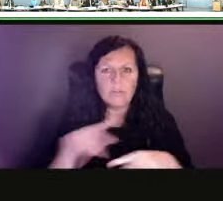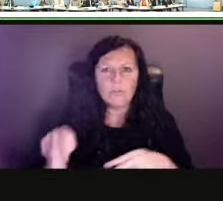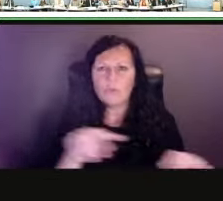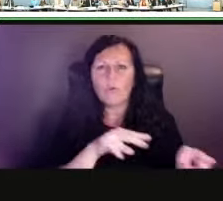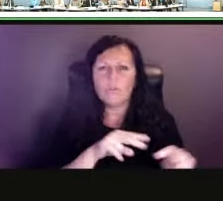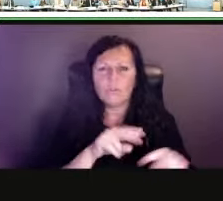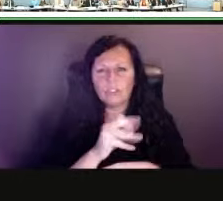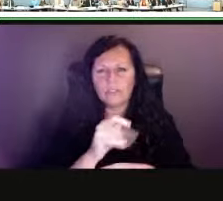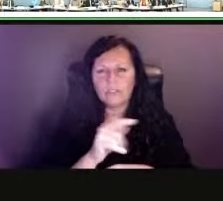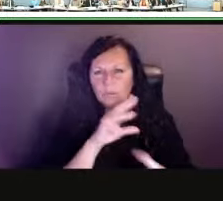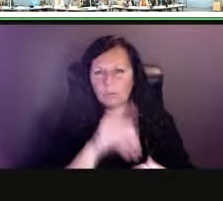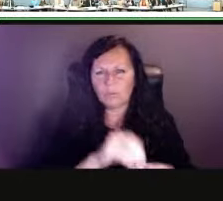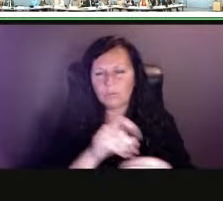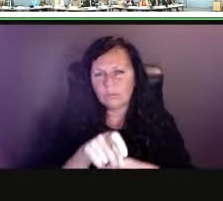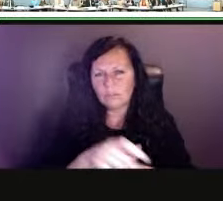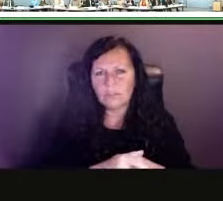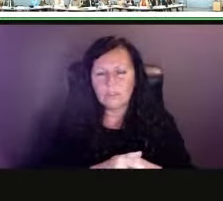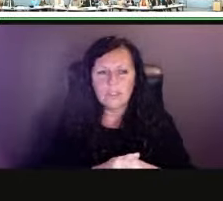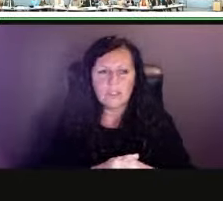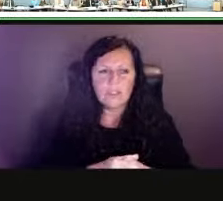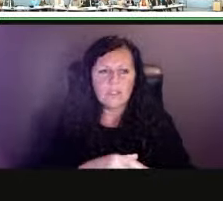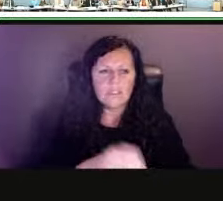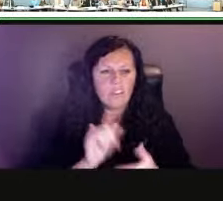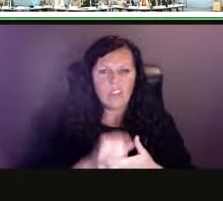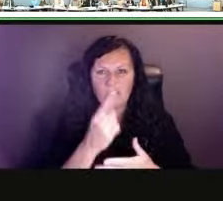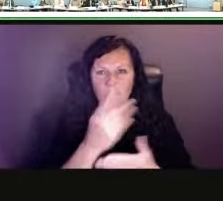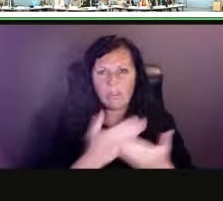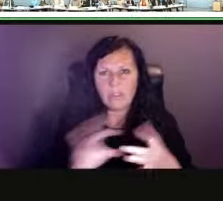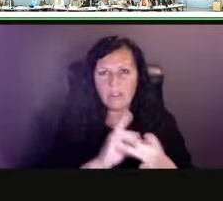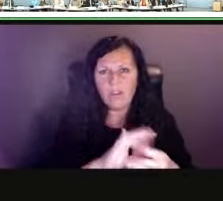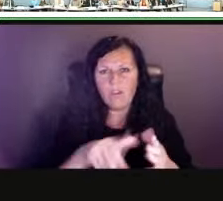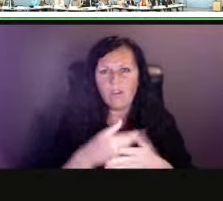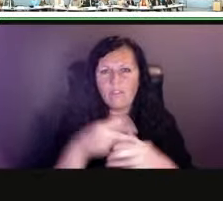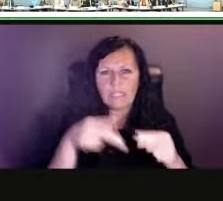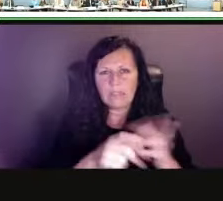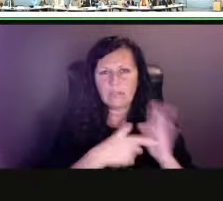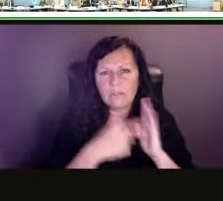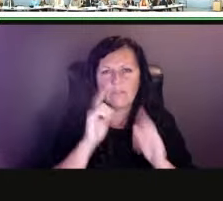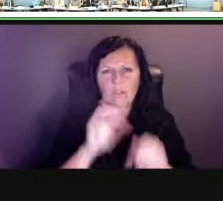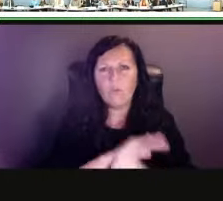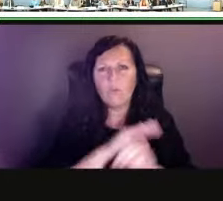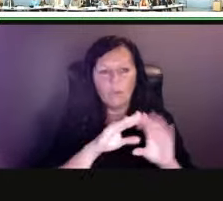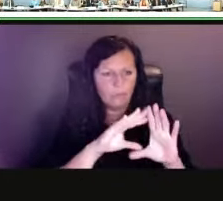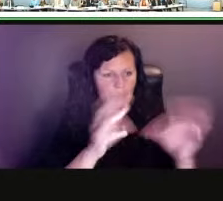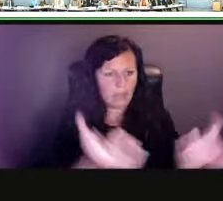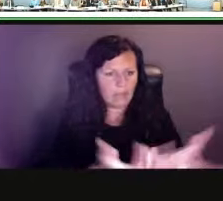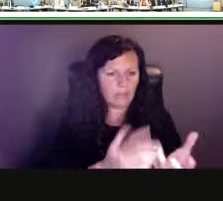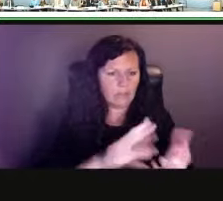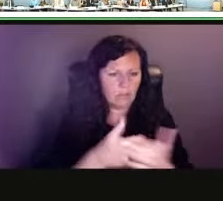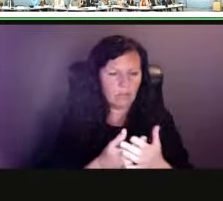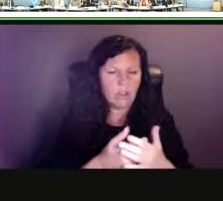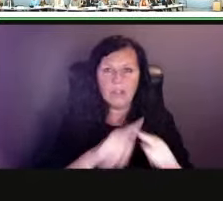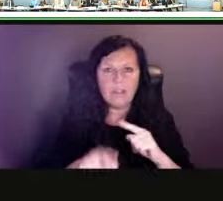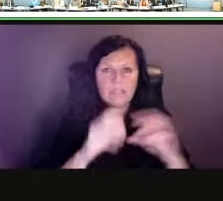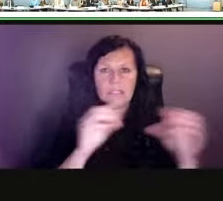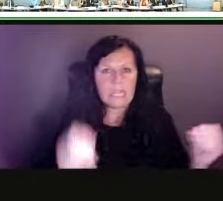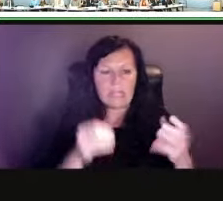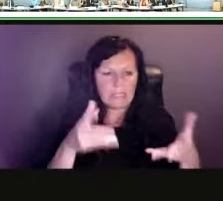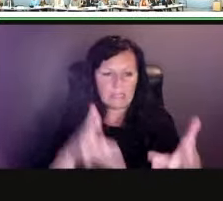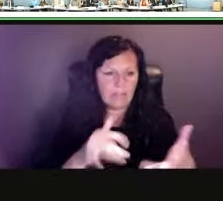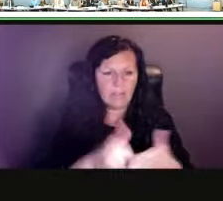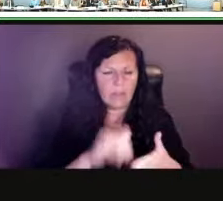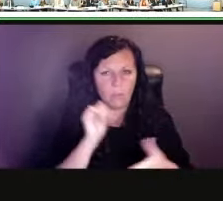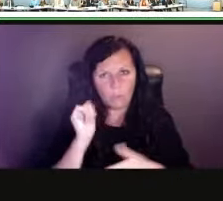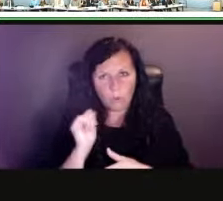this is just one step into the cuts that would have to be needed in this full package. But there's nothing left to pull from that's not going to have a direct service impact on the